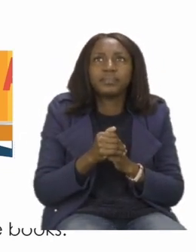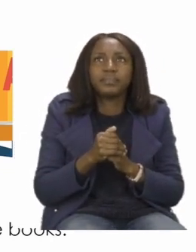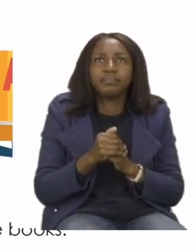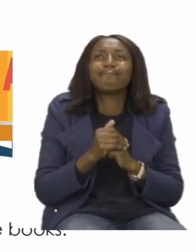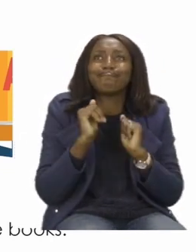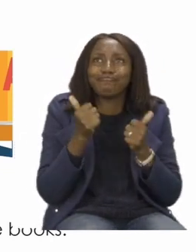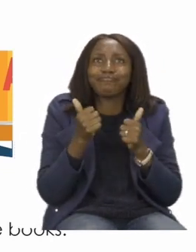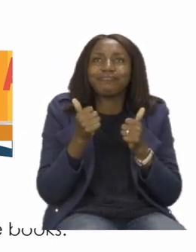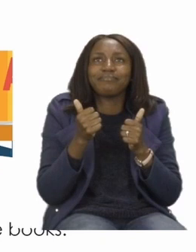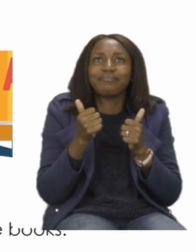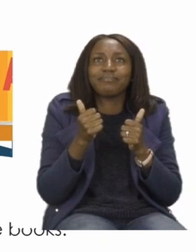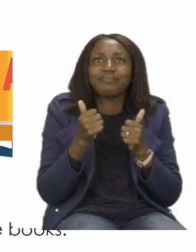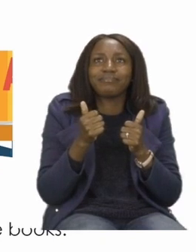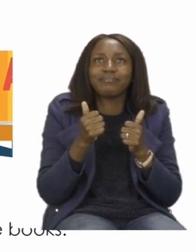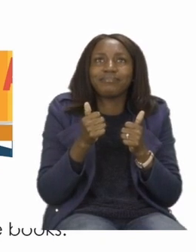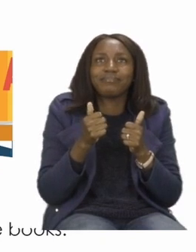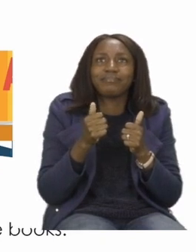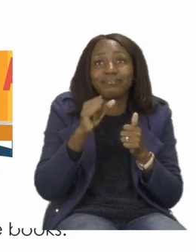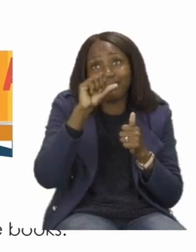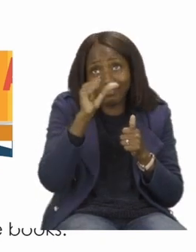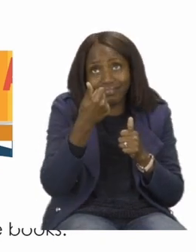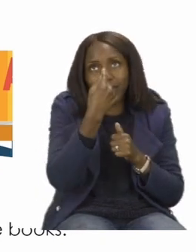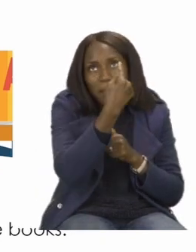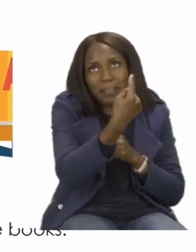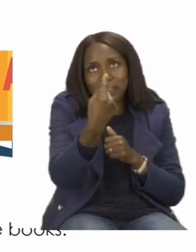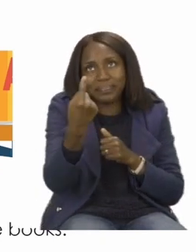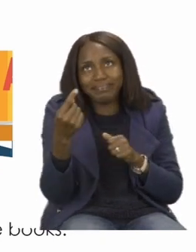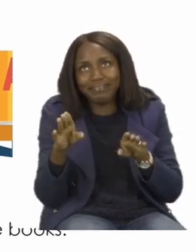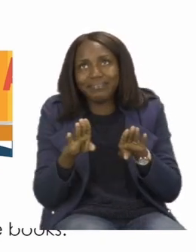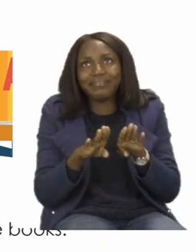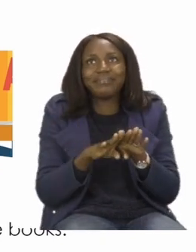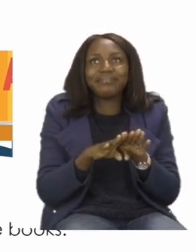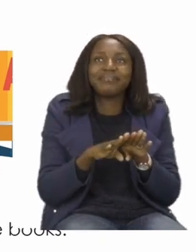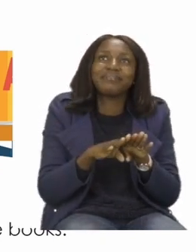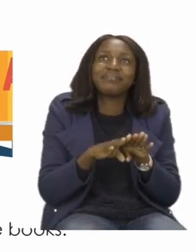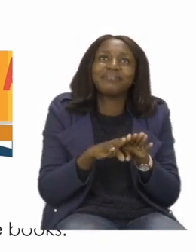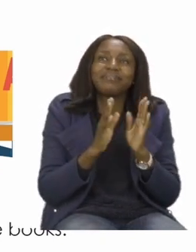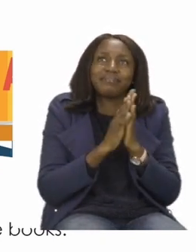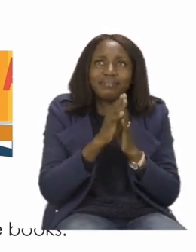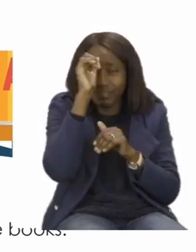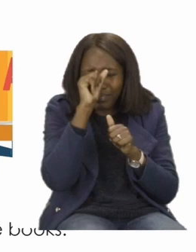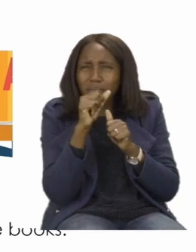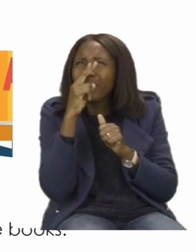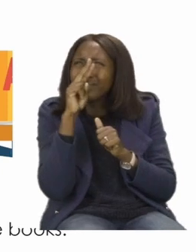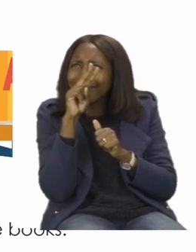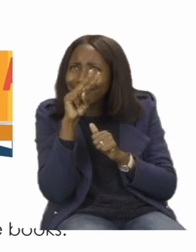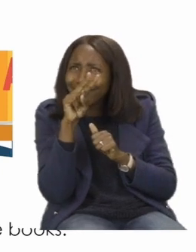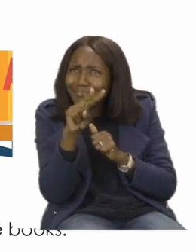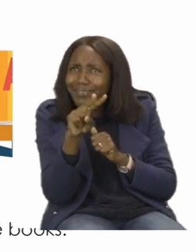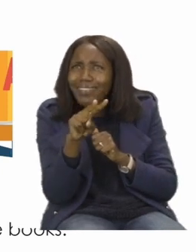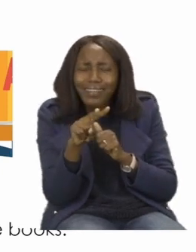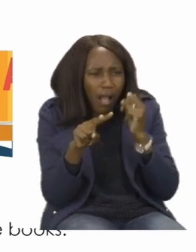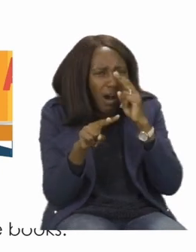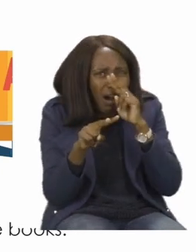done. I'm going to leave the rest for you to do by yourself. Remember to take a good look at the